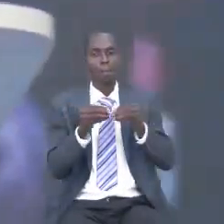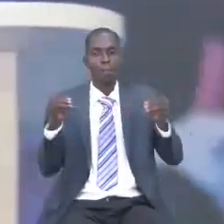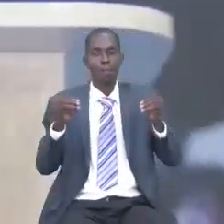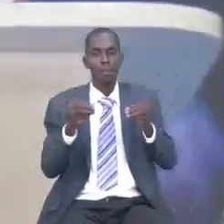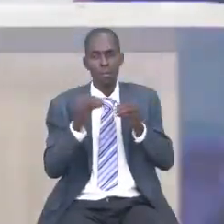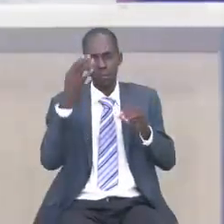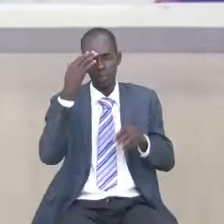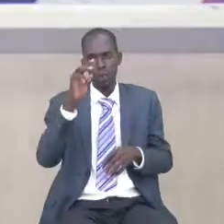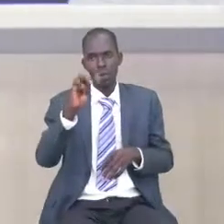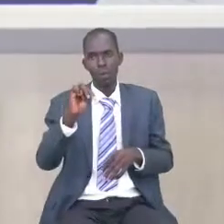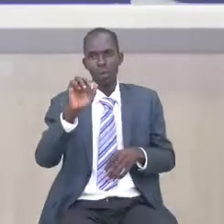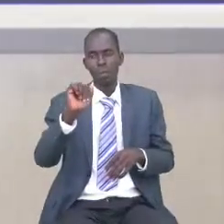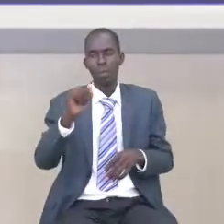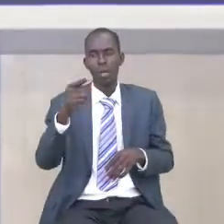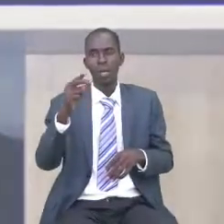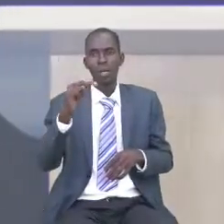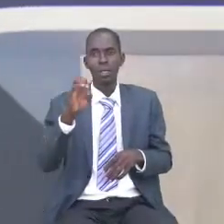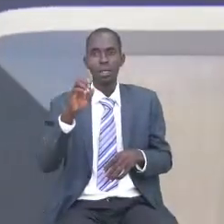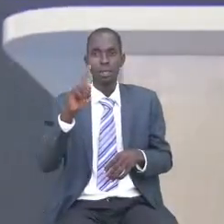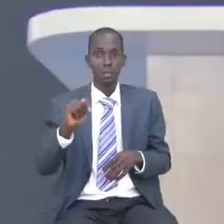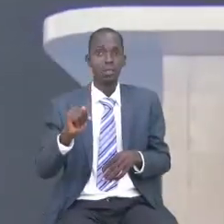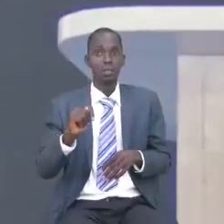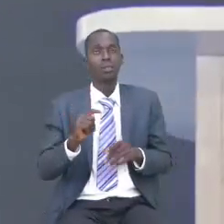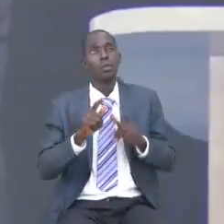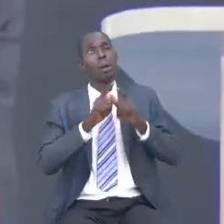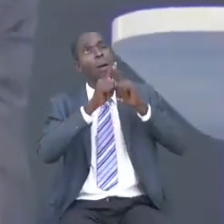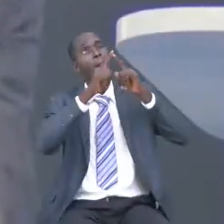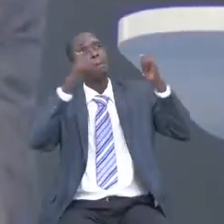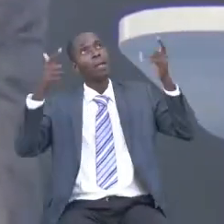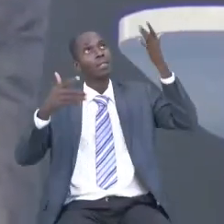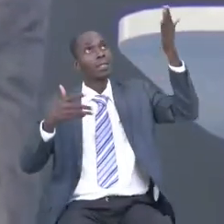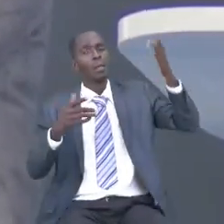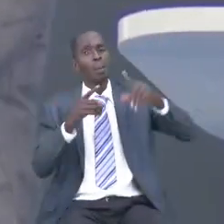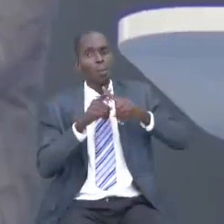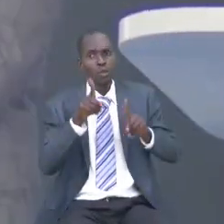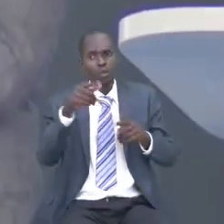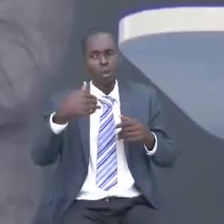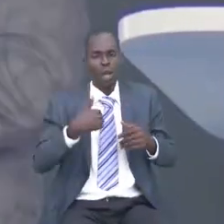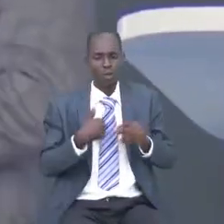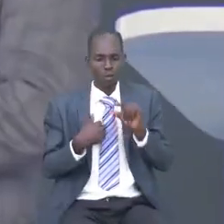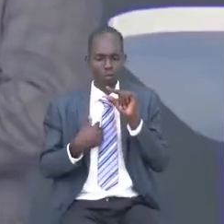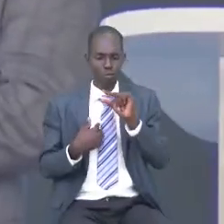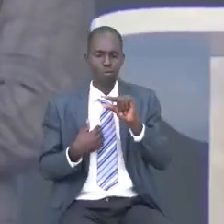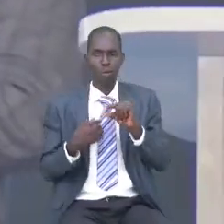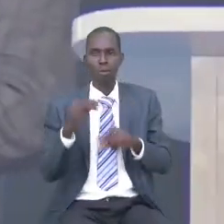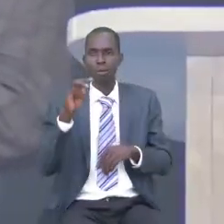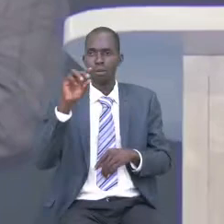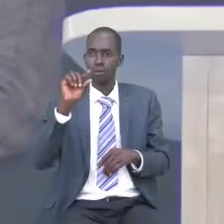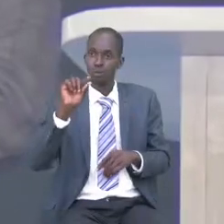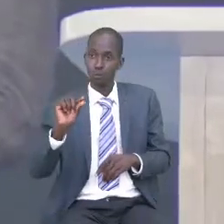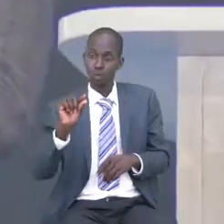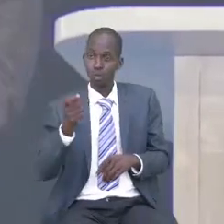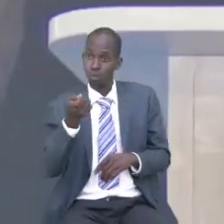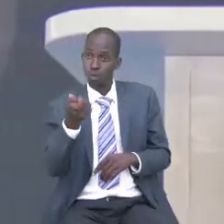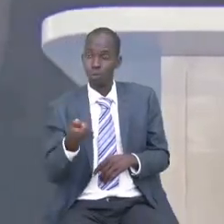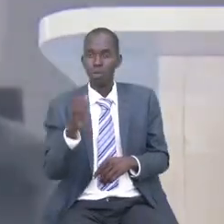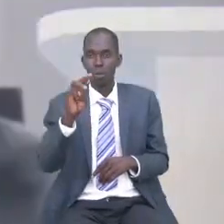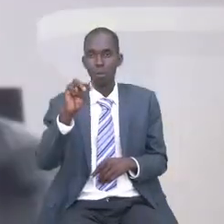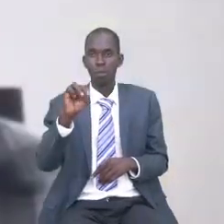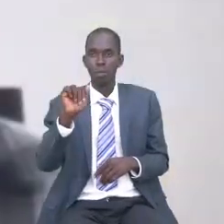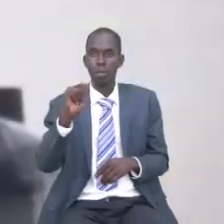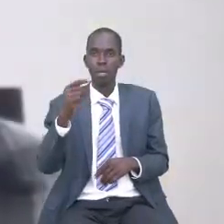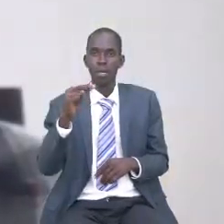little magnet inside you here that is turned in the direction of the big magnet.